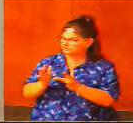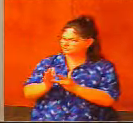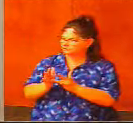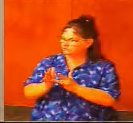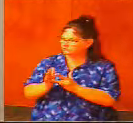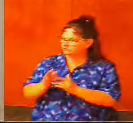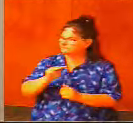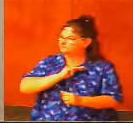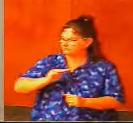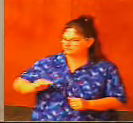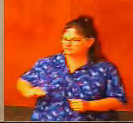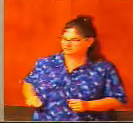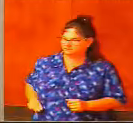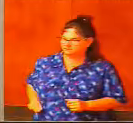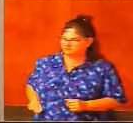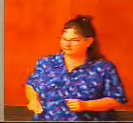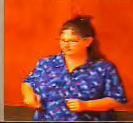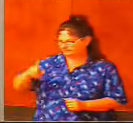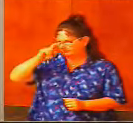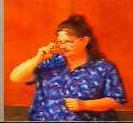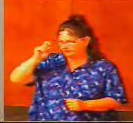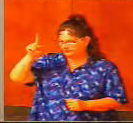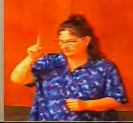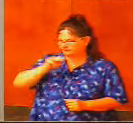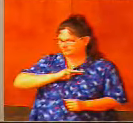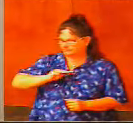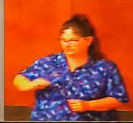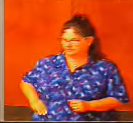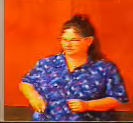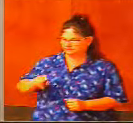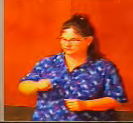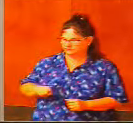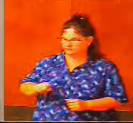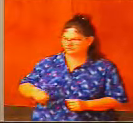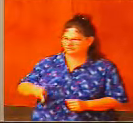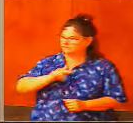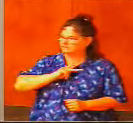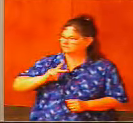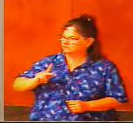Messiah. Because the Messiah was to be a king.